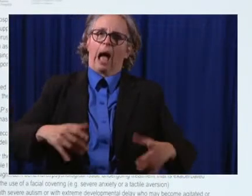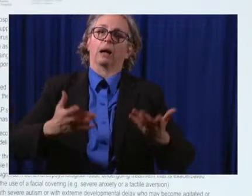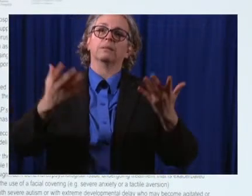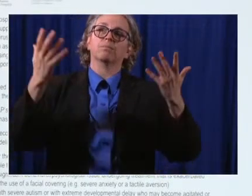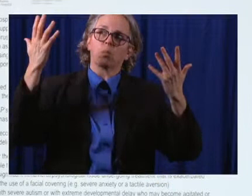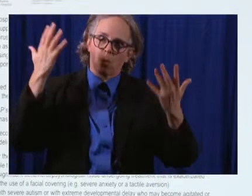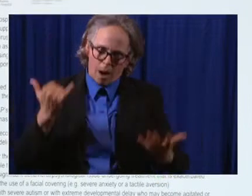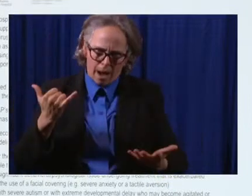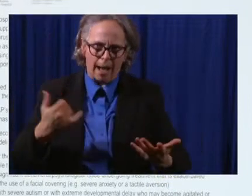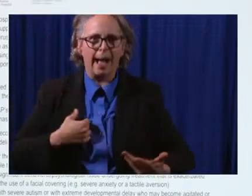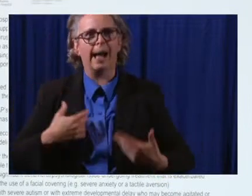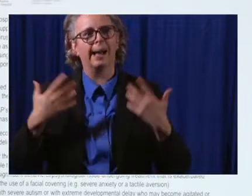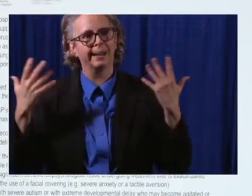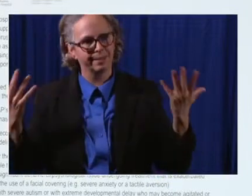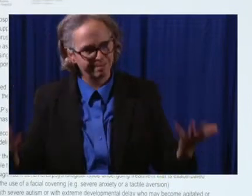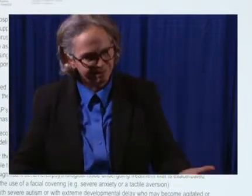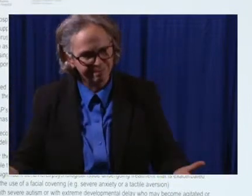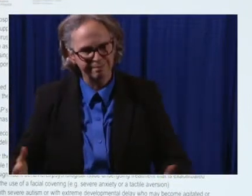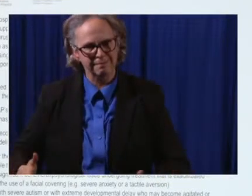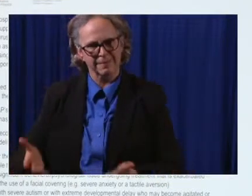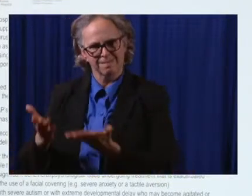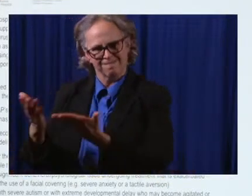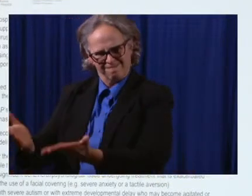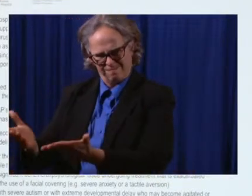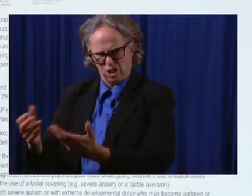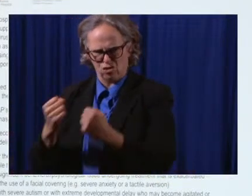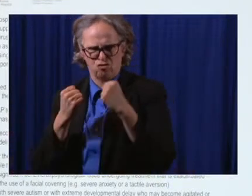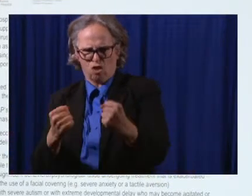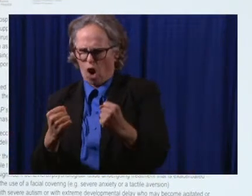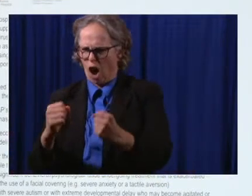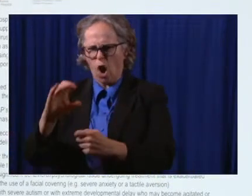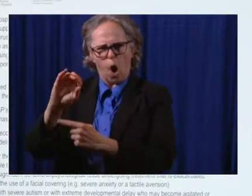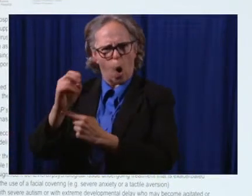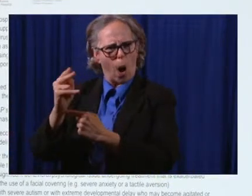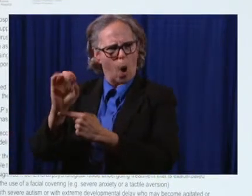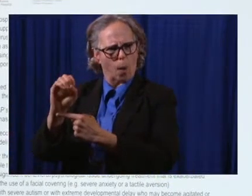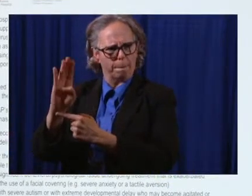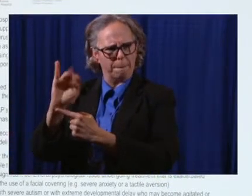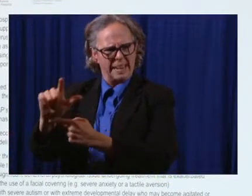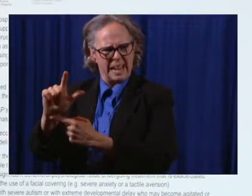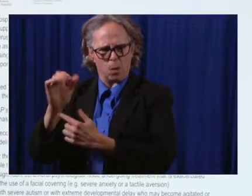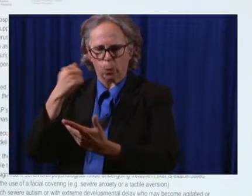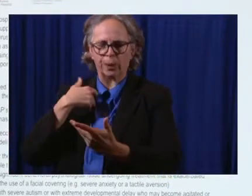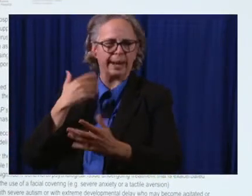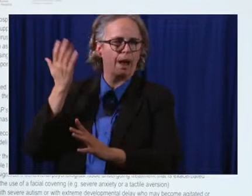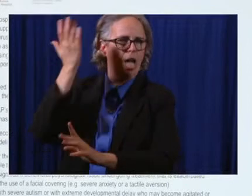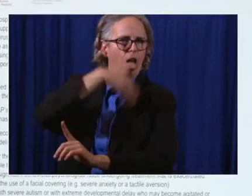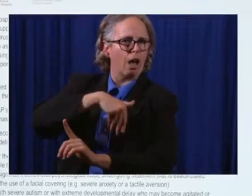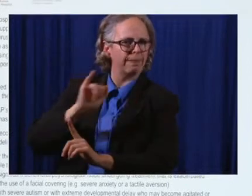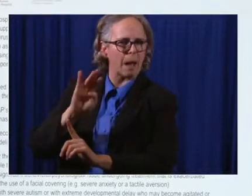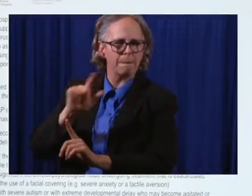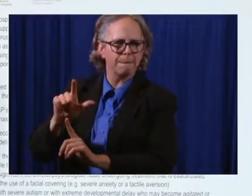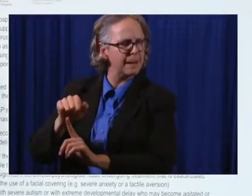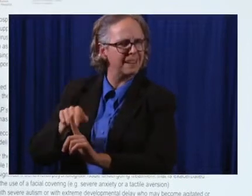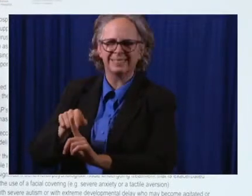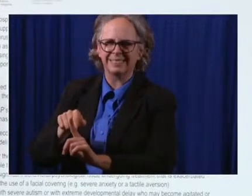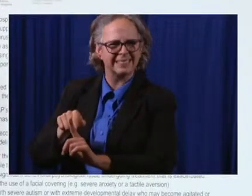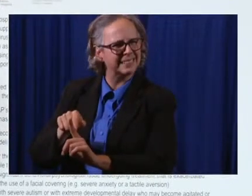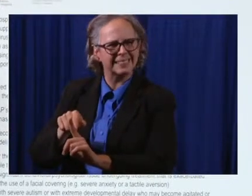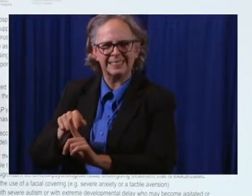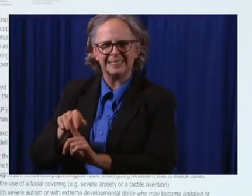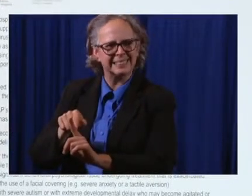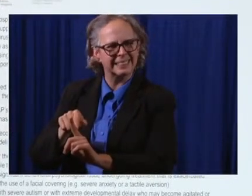the Strong Ohio bill, a part that sometimes is forgotten or ignored. And that is gun violence